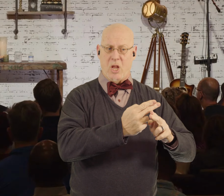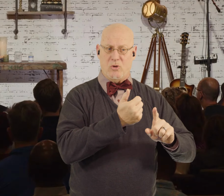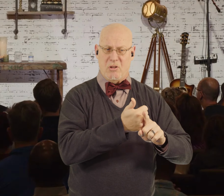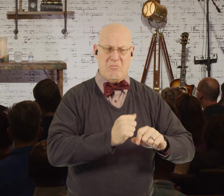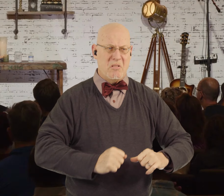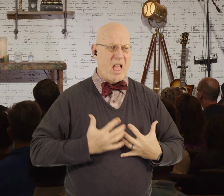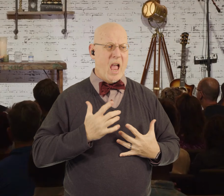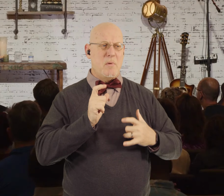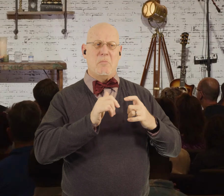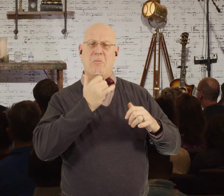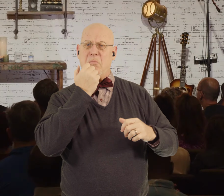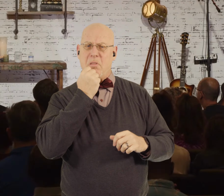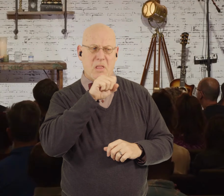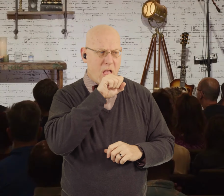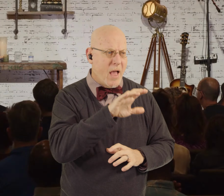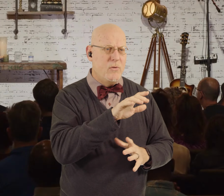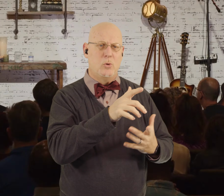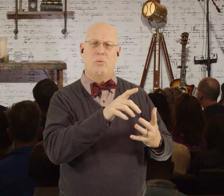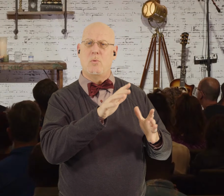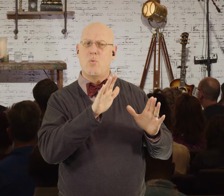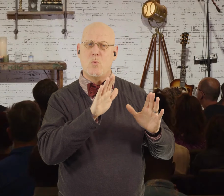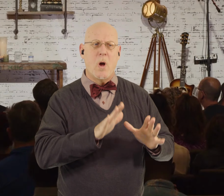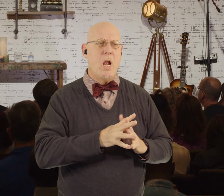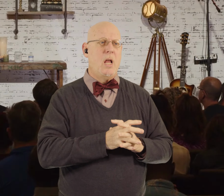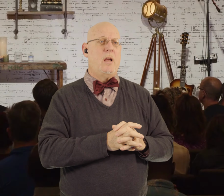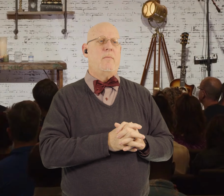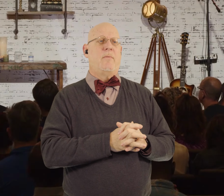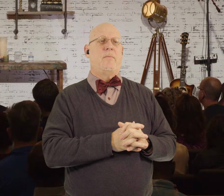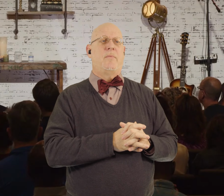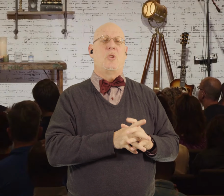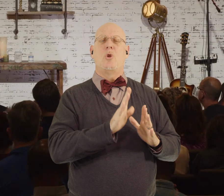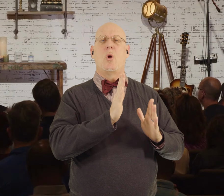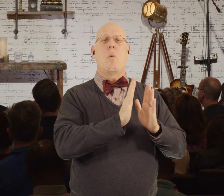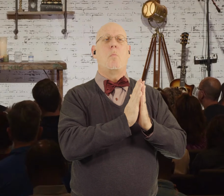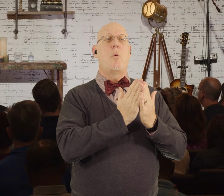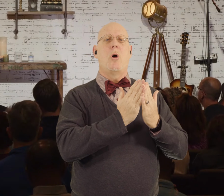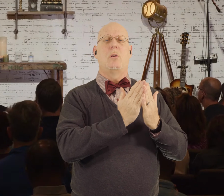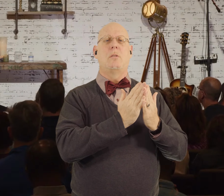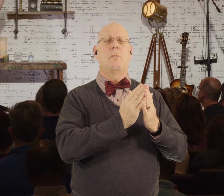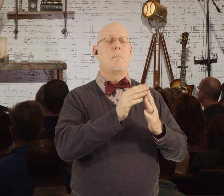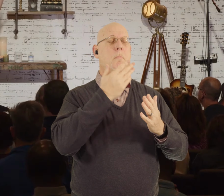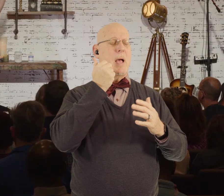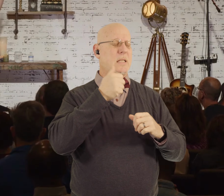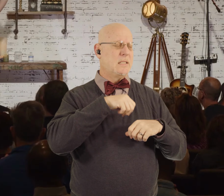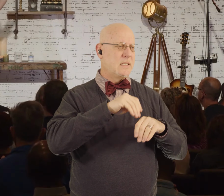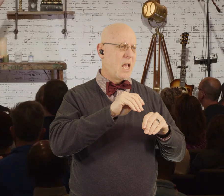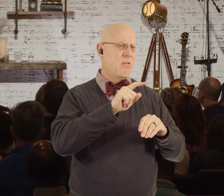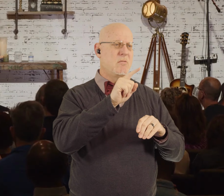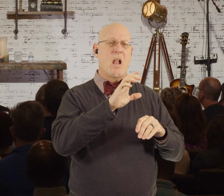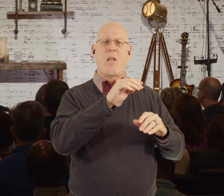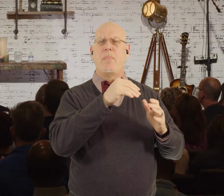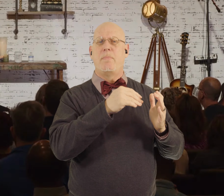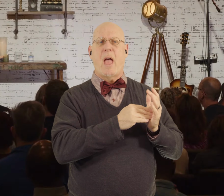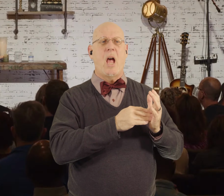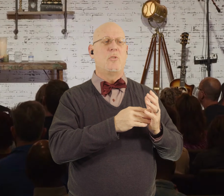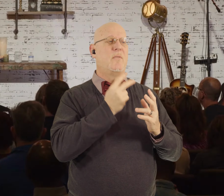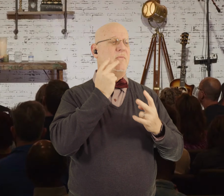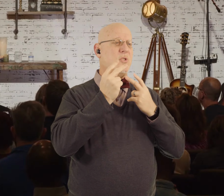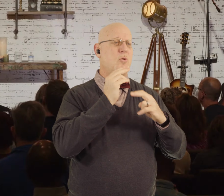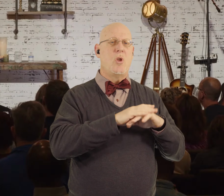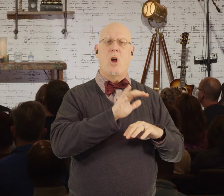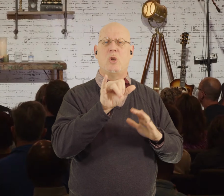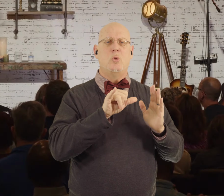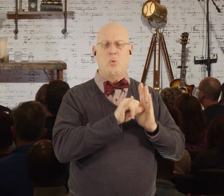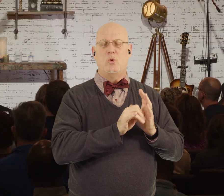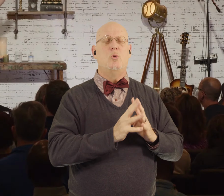And you have this reputation that you're alive, and the people love you. They just love you. You're selling, your books are best-selling books. Hundreds